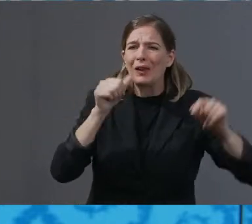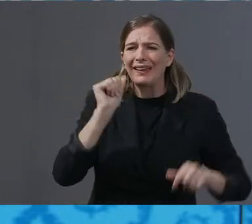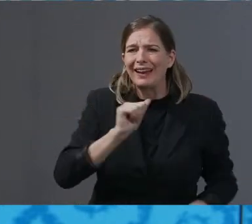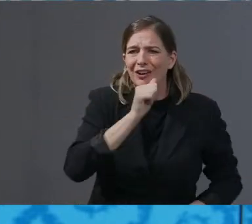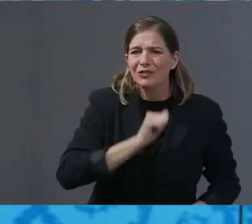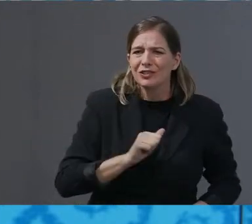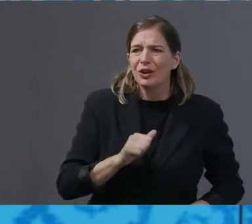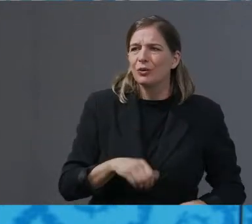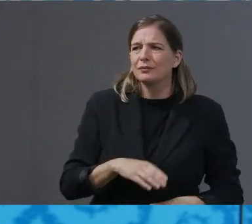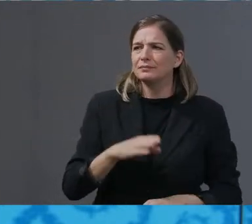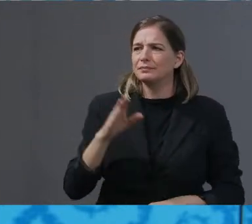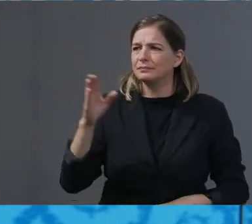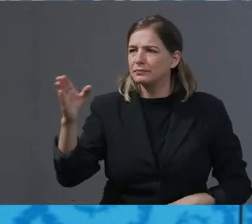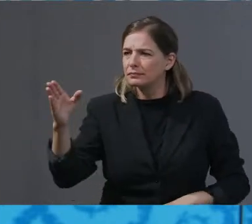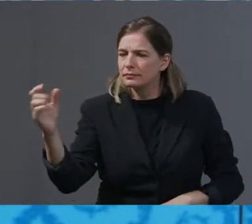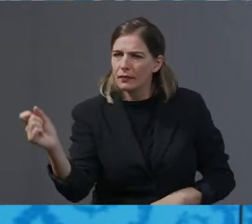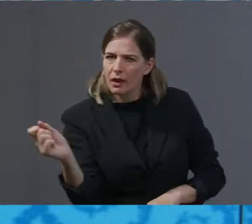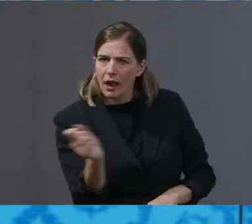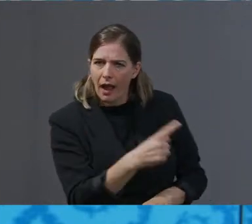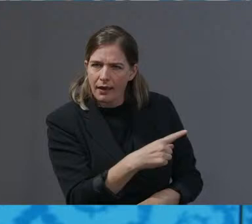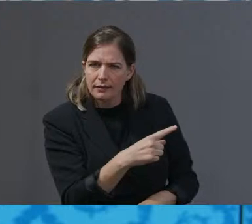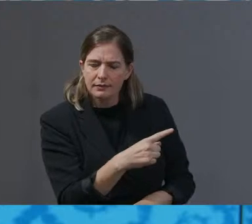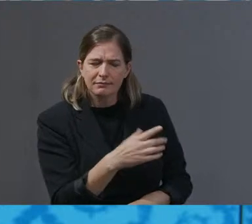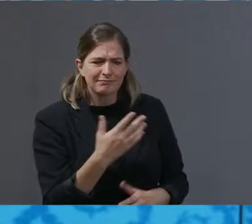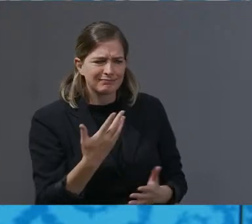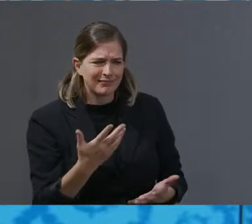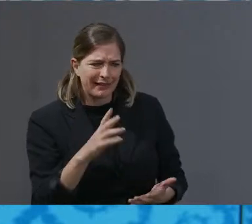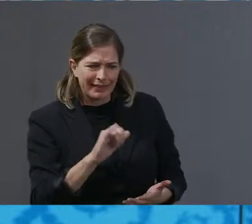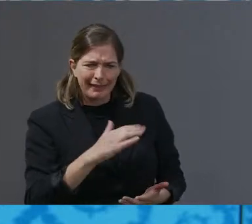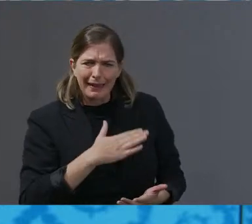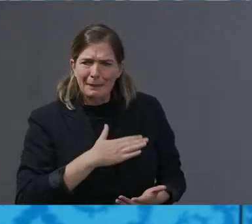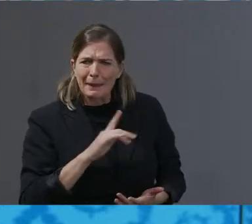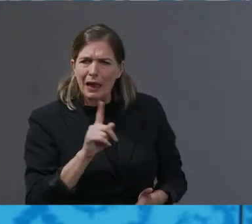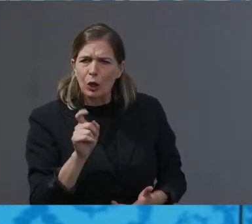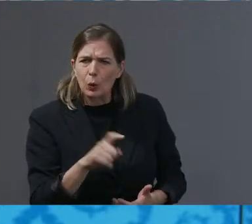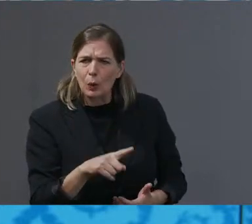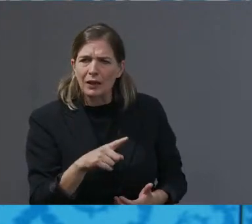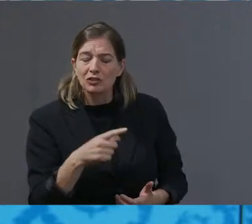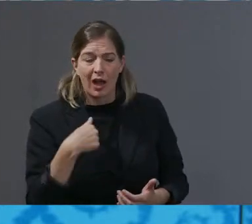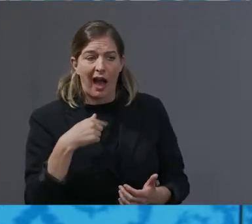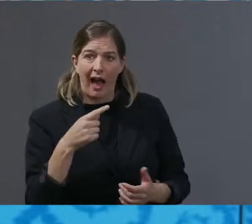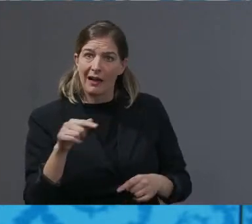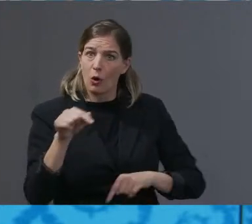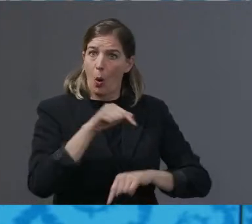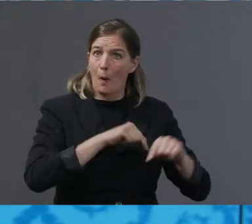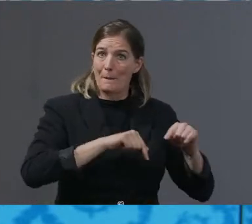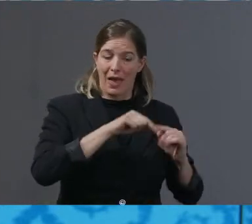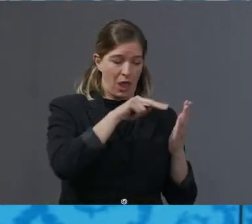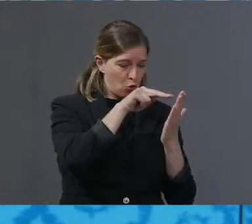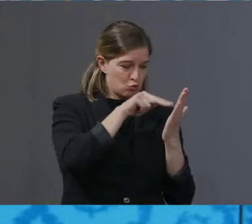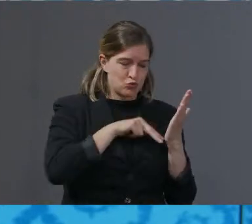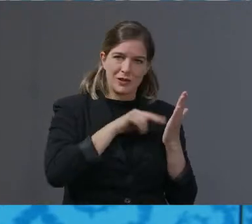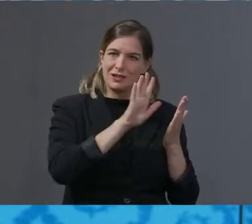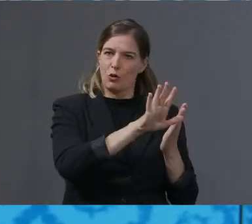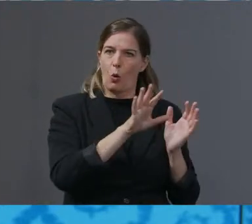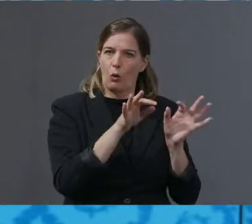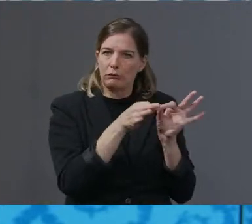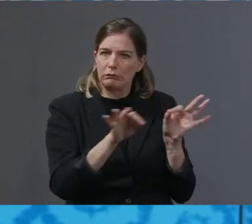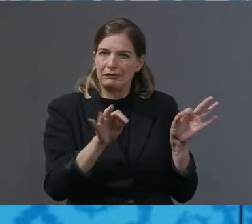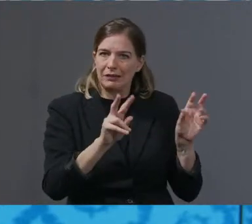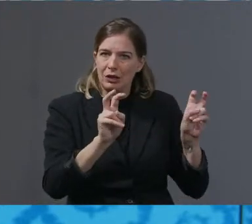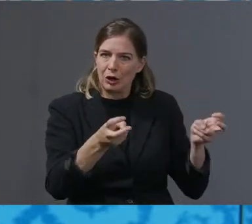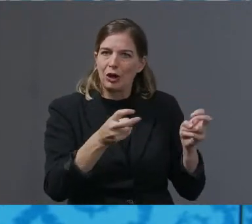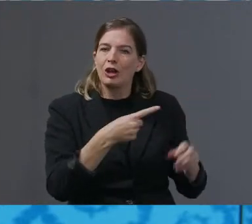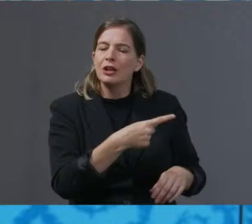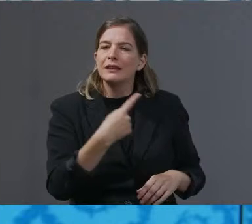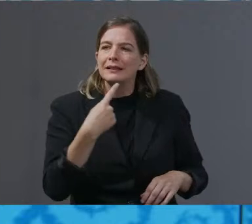the question. When I asked you last week, and I'll go back and I'll look at the transcript, Governor, you've often said the government closest to the people